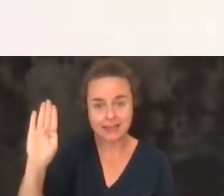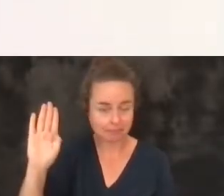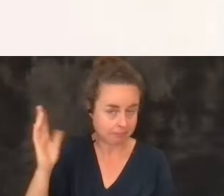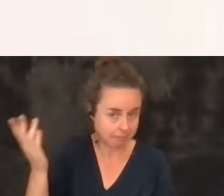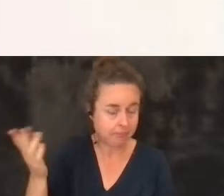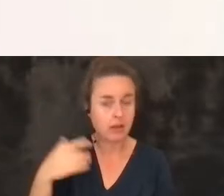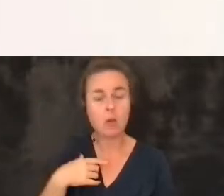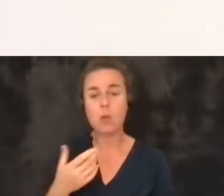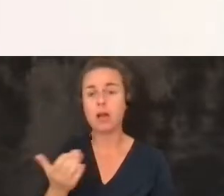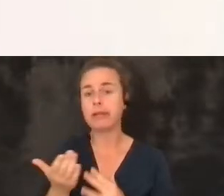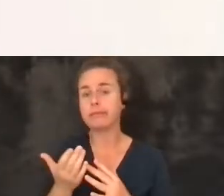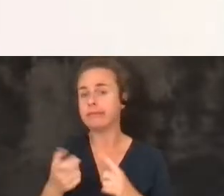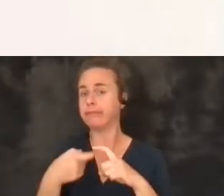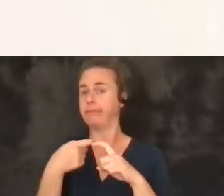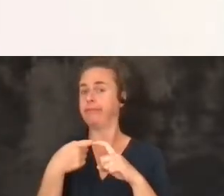a couple minutes here.